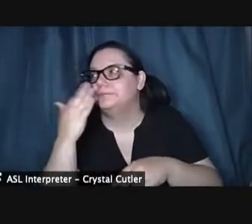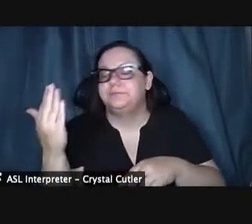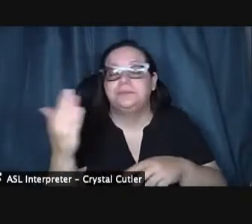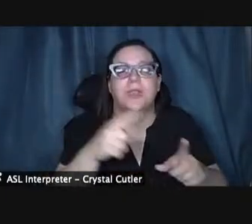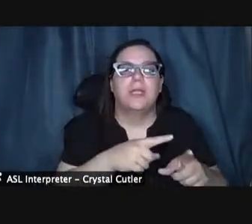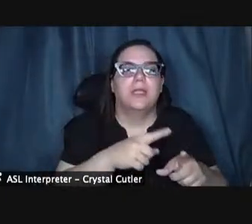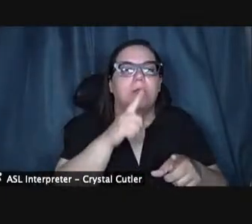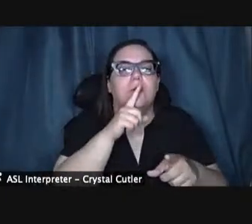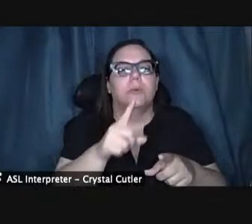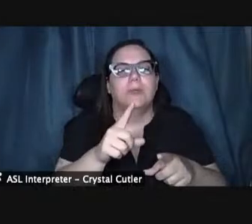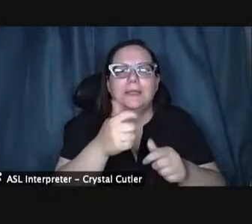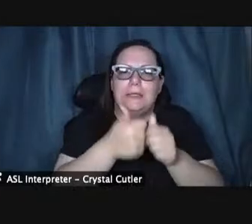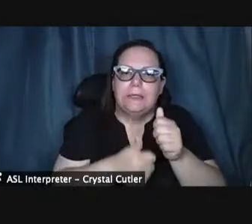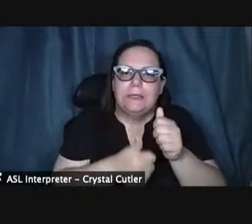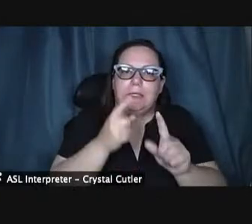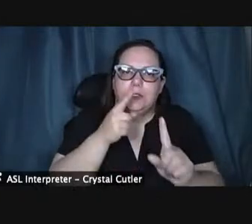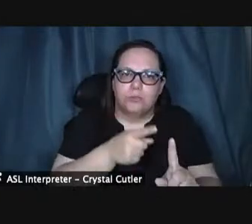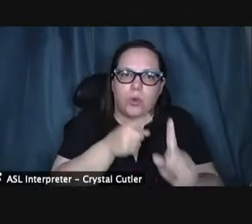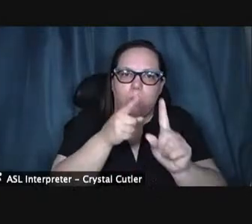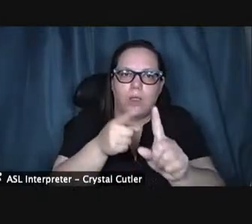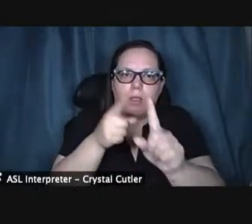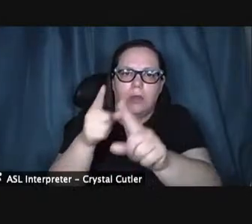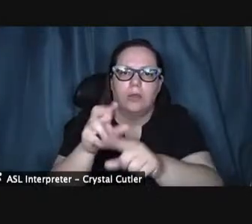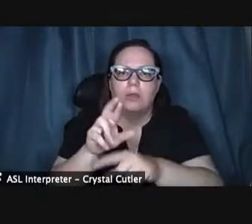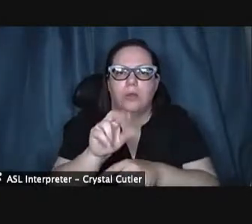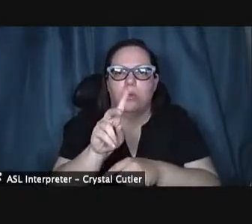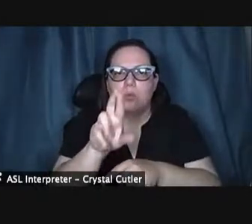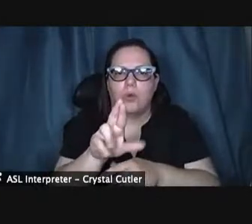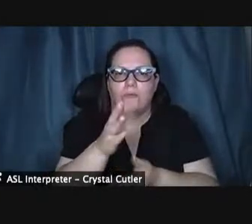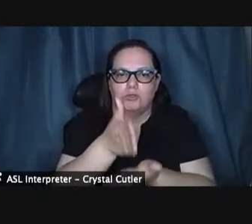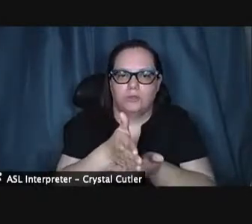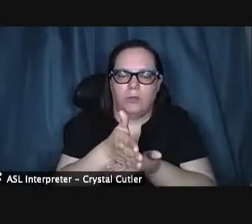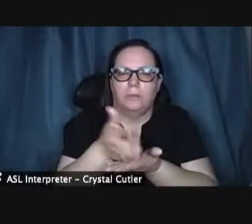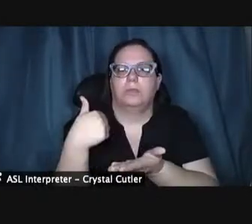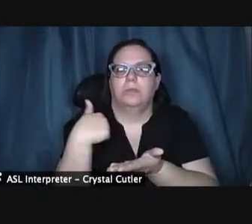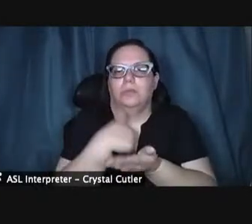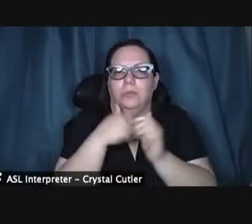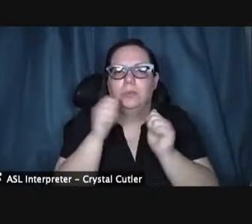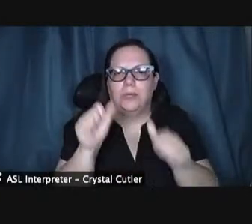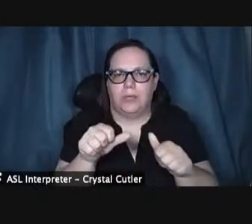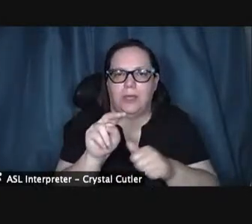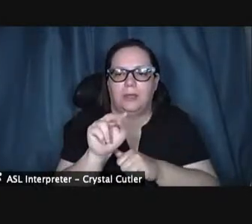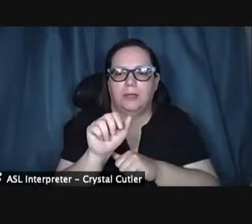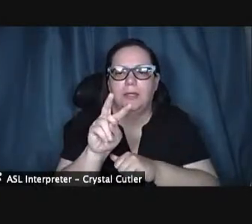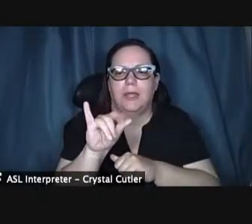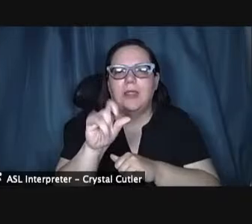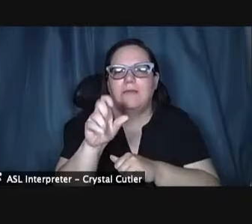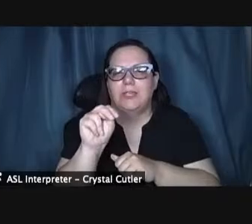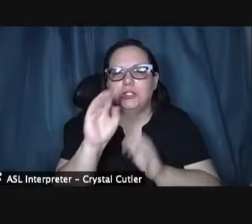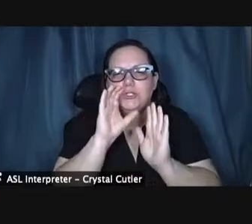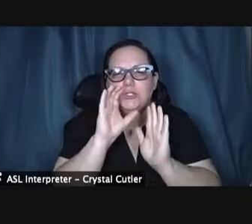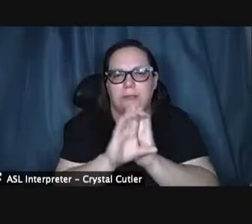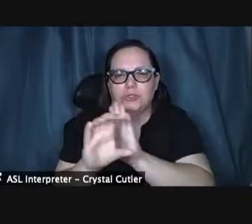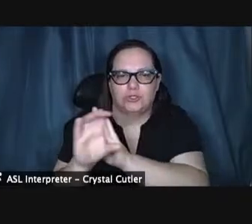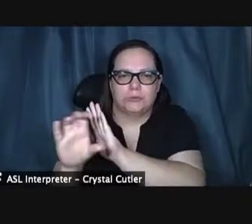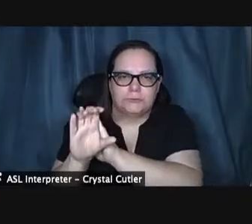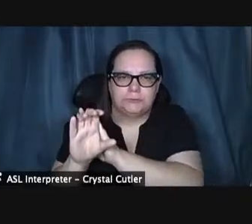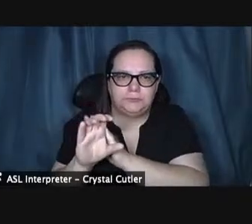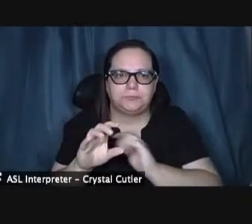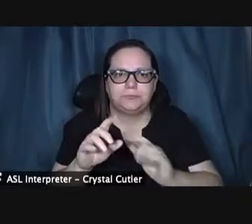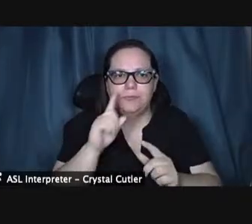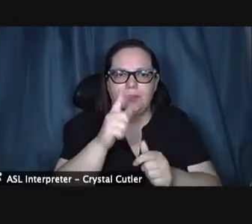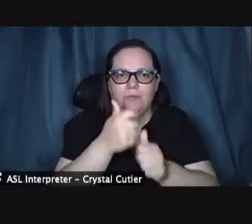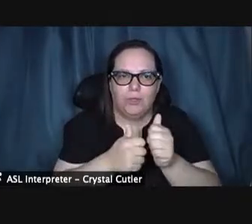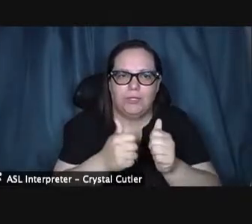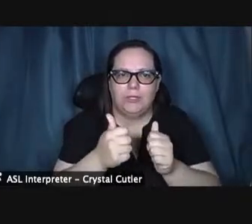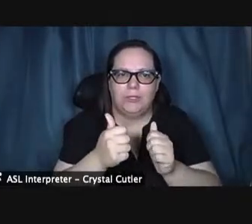Each of these points, the rover stops so we can take navigation images. And at the same time, we take a series